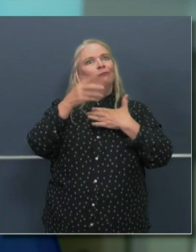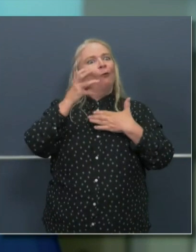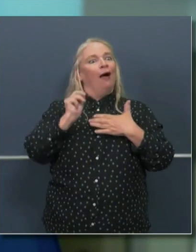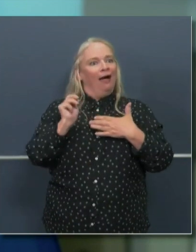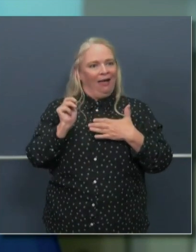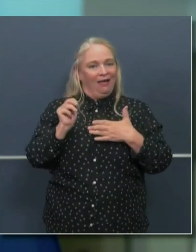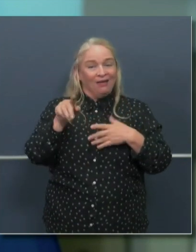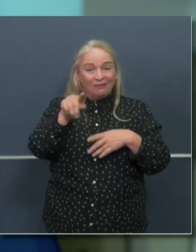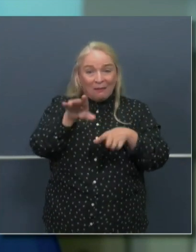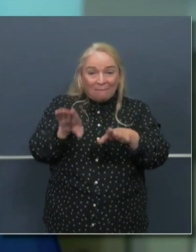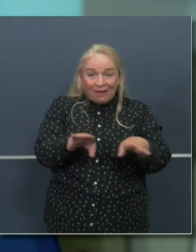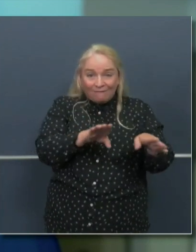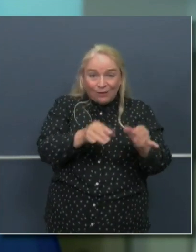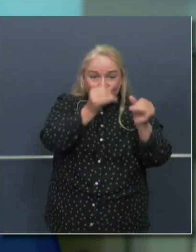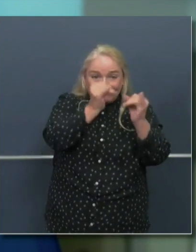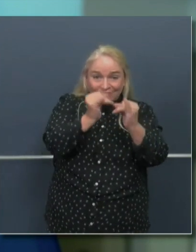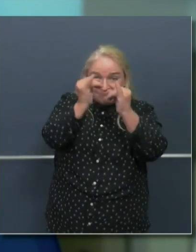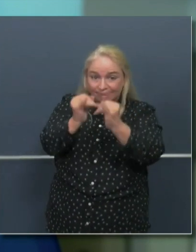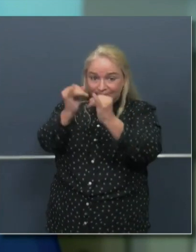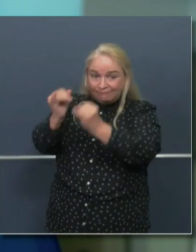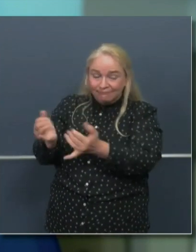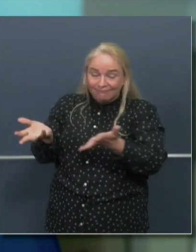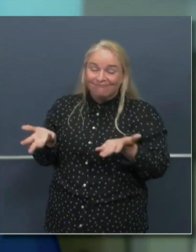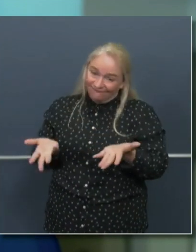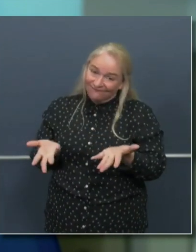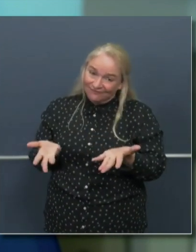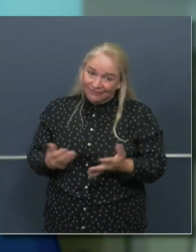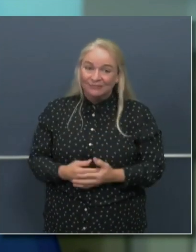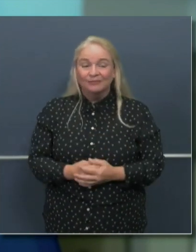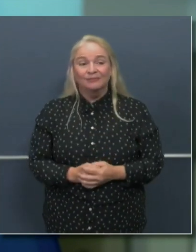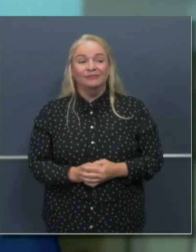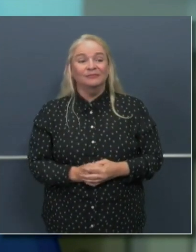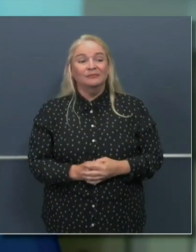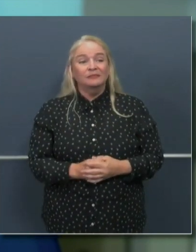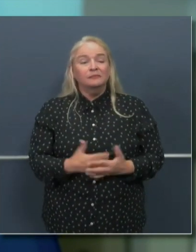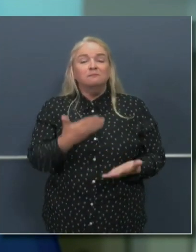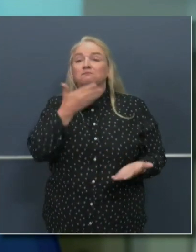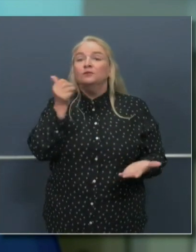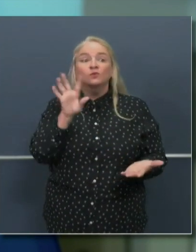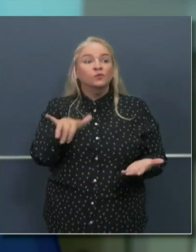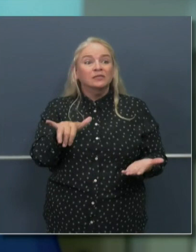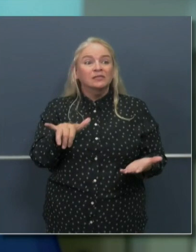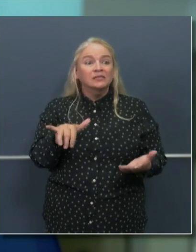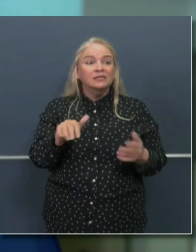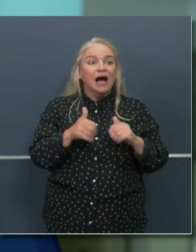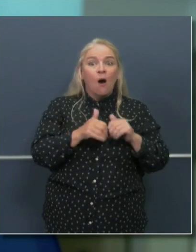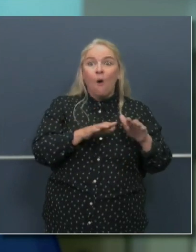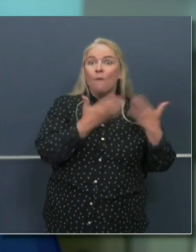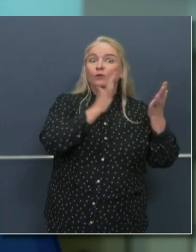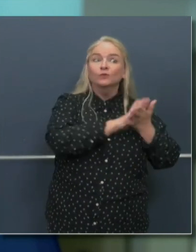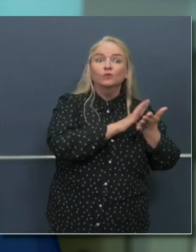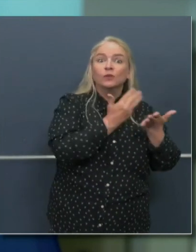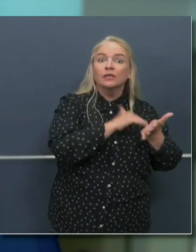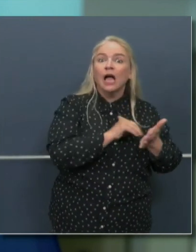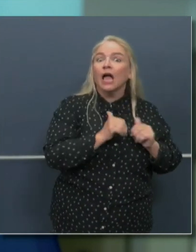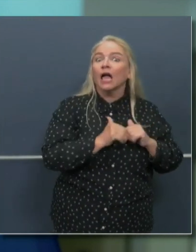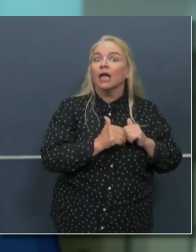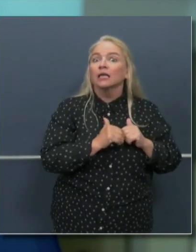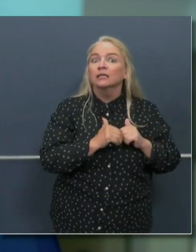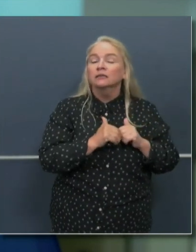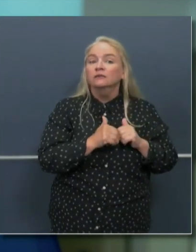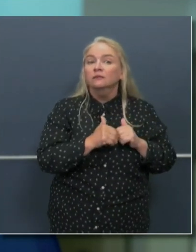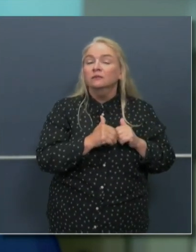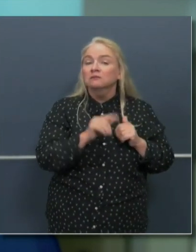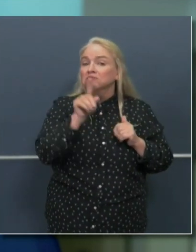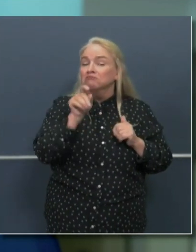ourselves, how we behave. It goes to the question of how do we safely reopen our schools and when do we reopen them. In many respects, that's determined